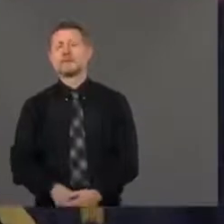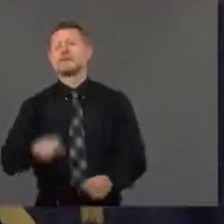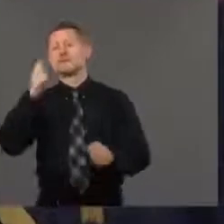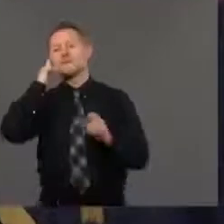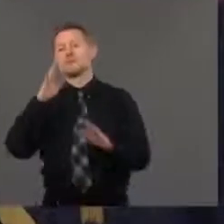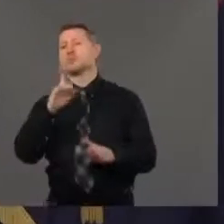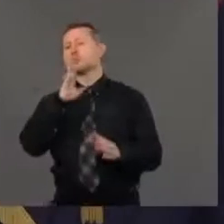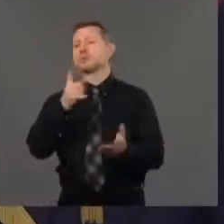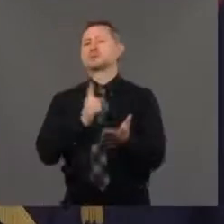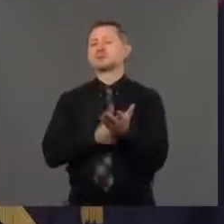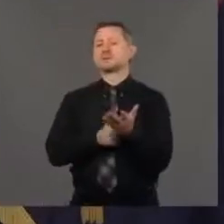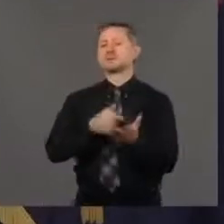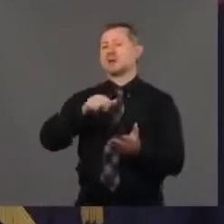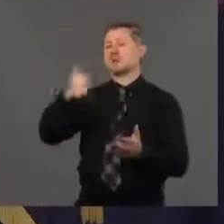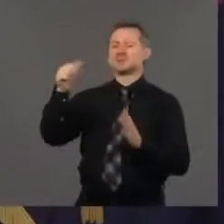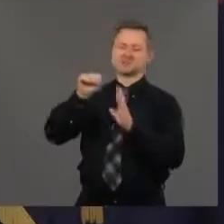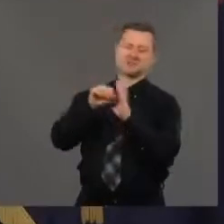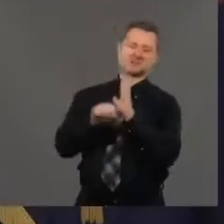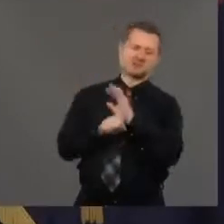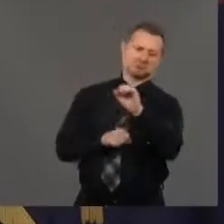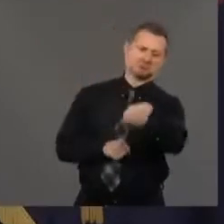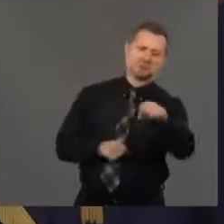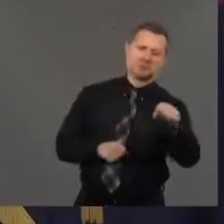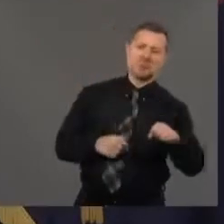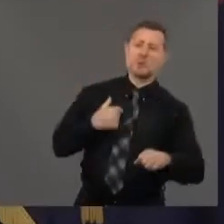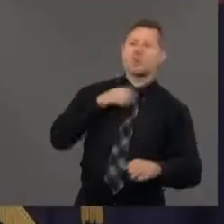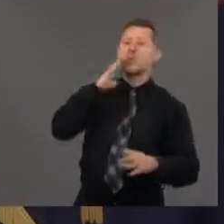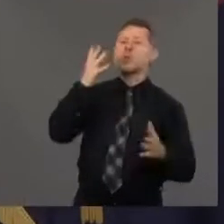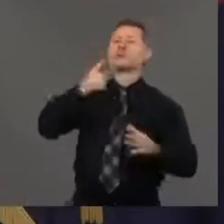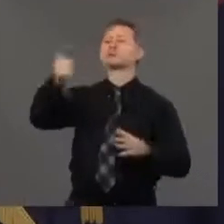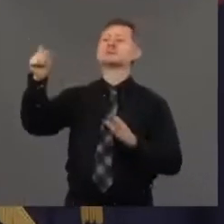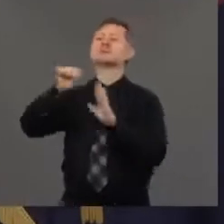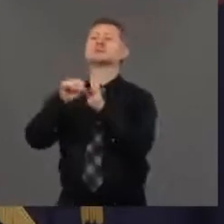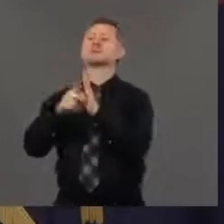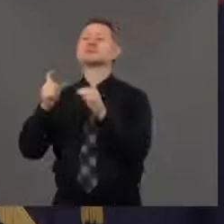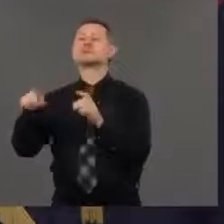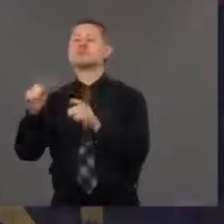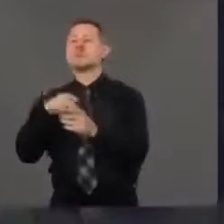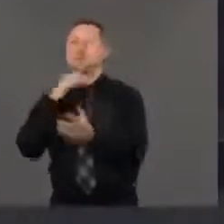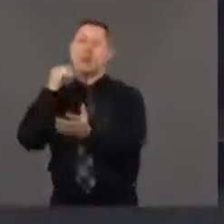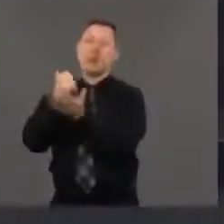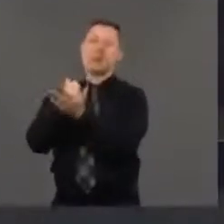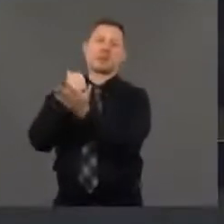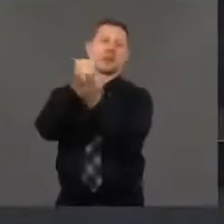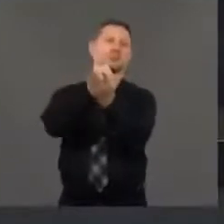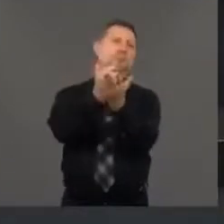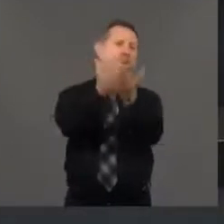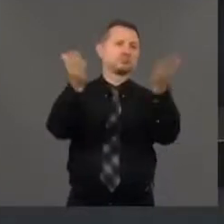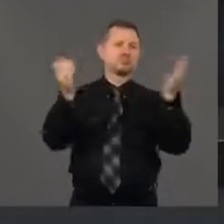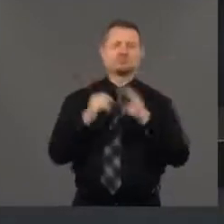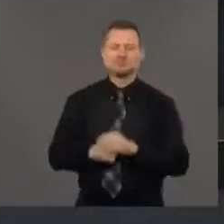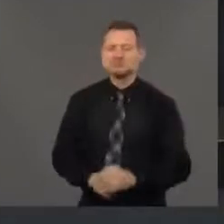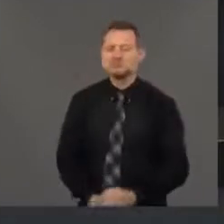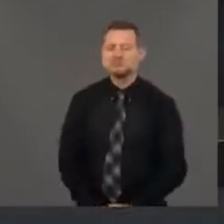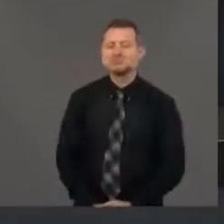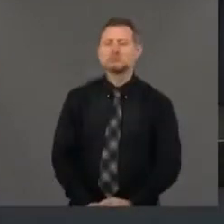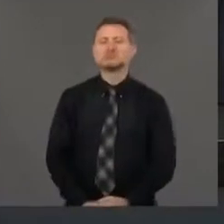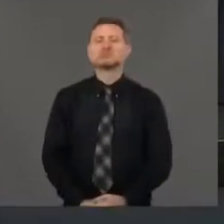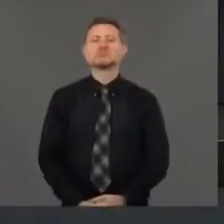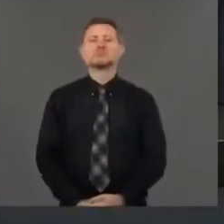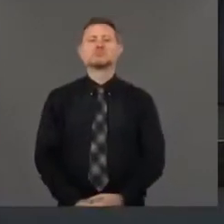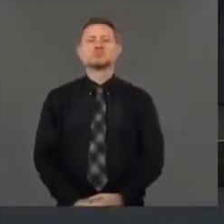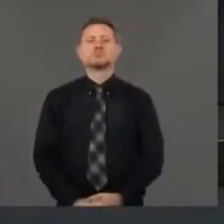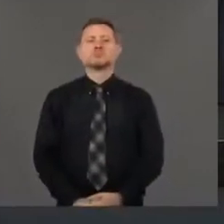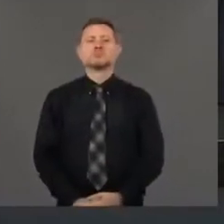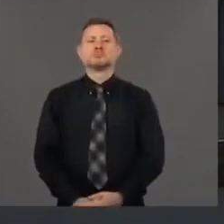few states, and we're seeing what they need and the best way to get it to them. I was listening to the Board of Regents meeting this morning.